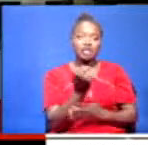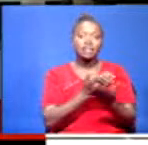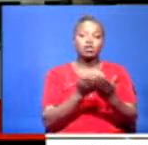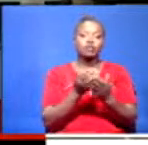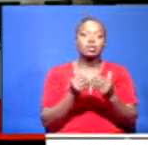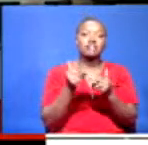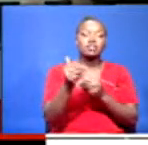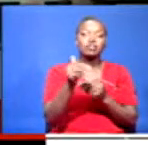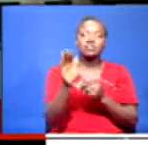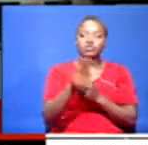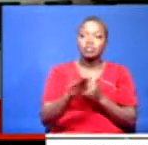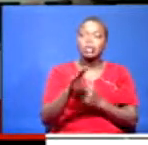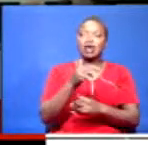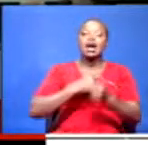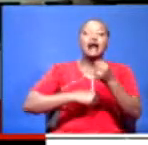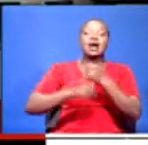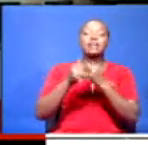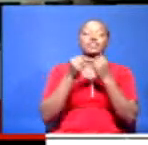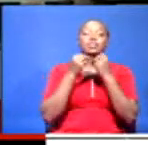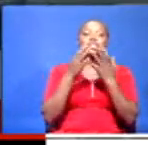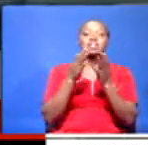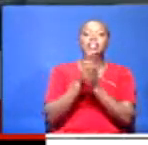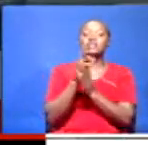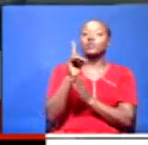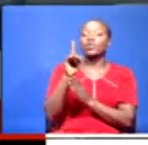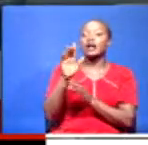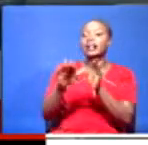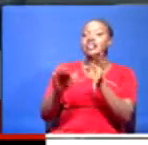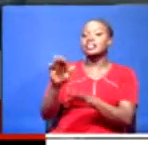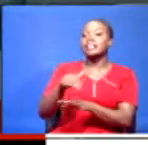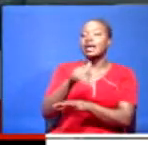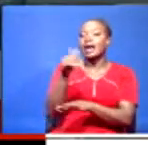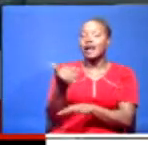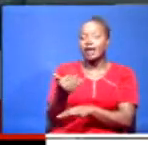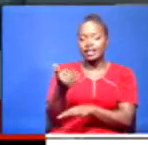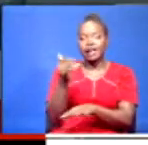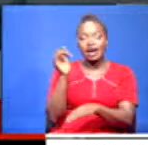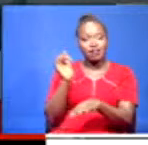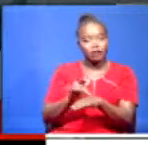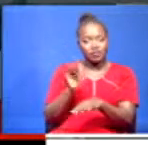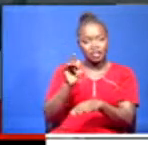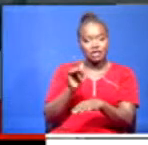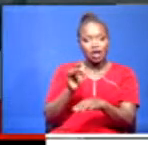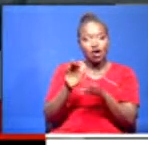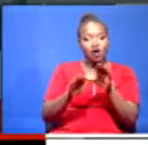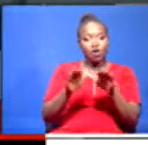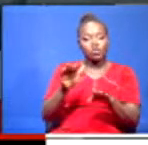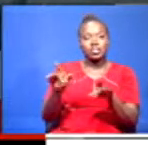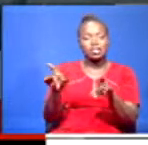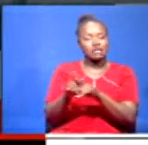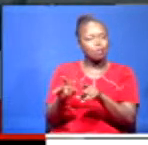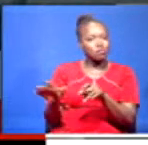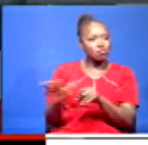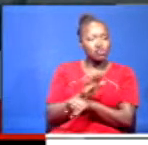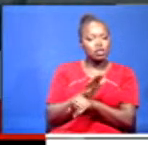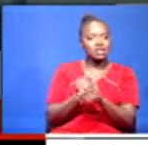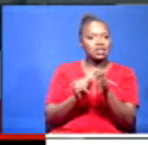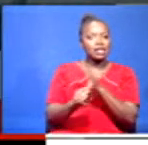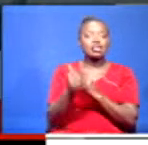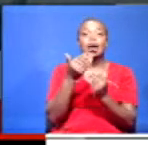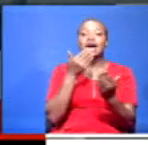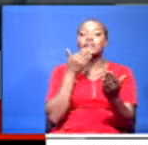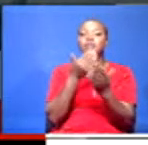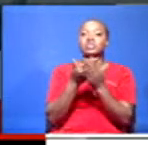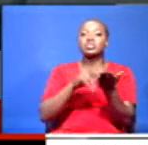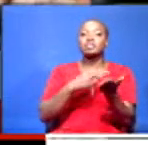that inaction in one sea affects other seas, adding that oceans were the most underappreciated